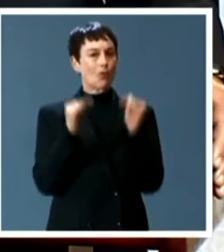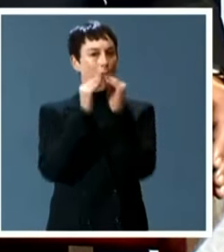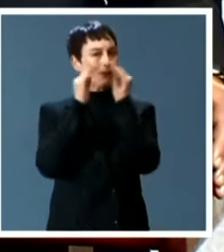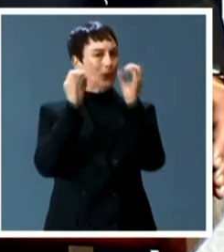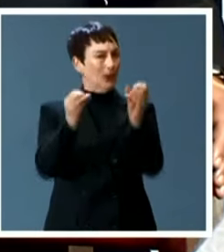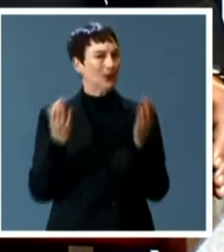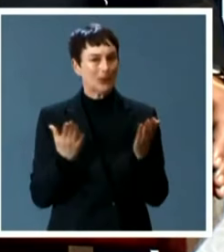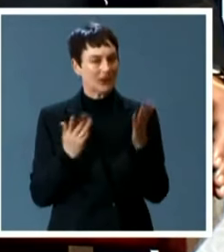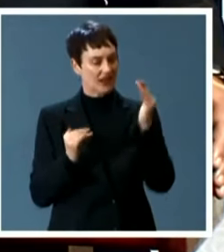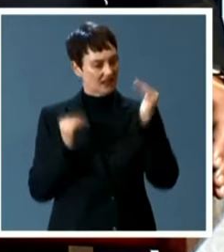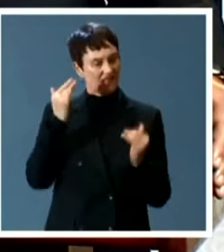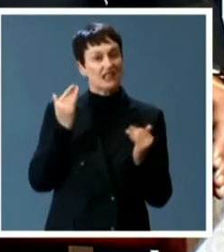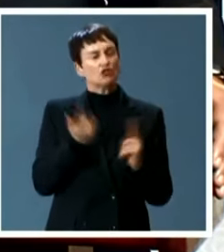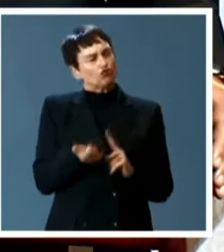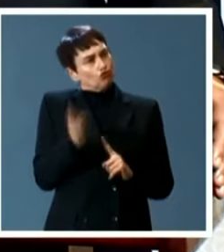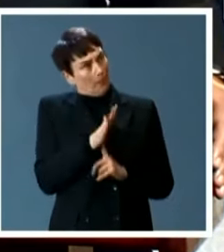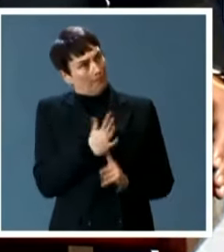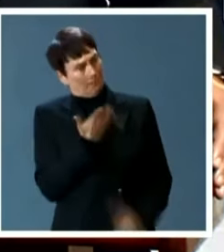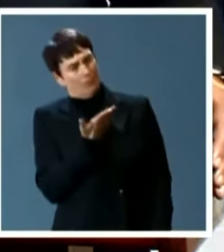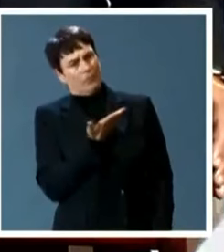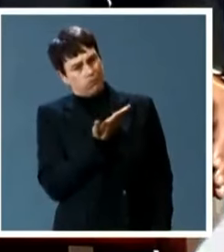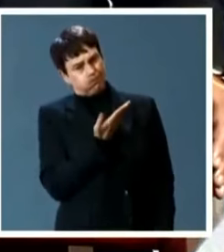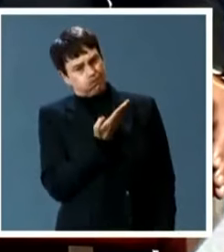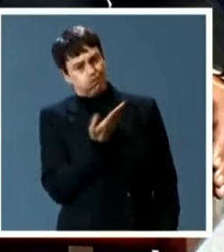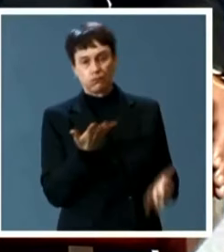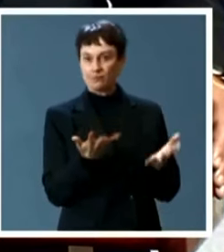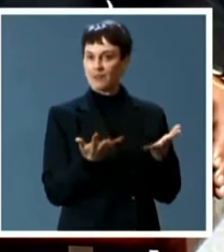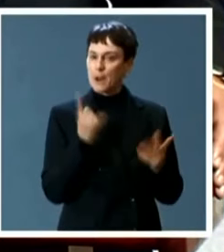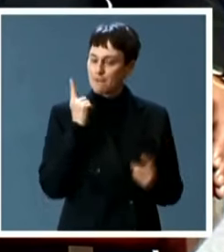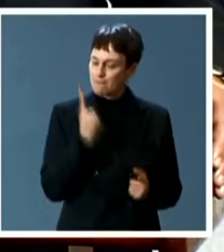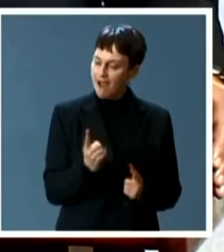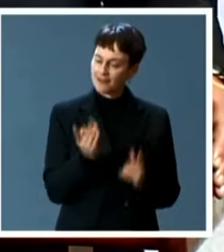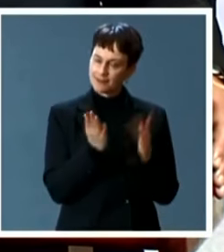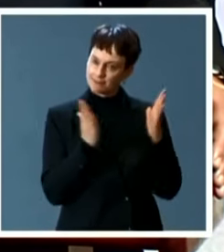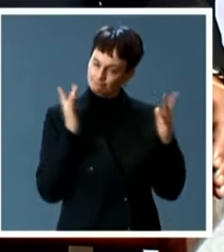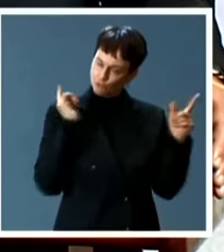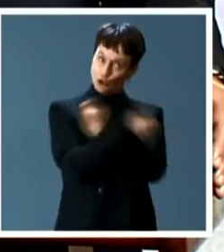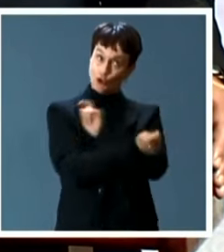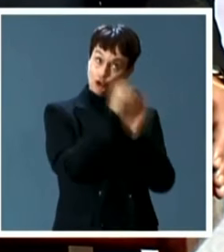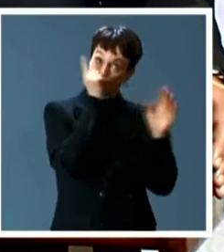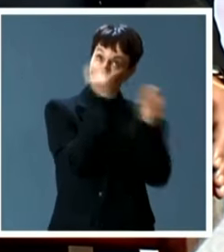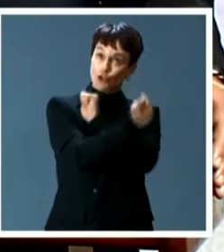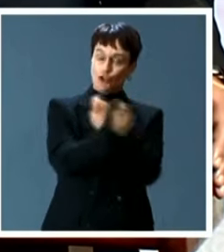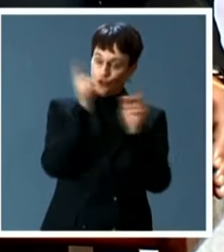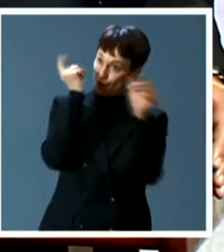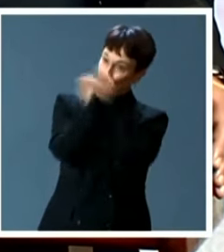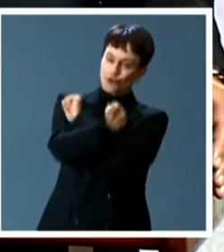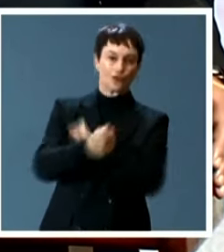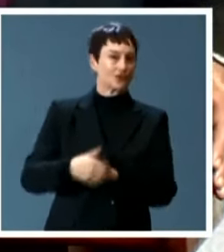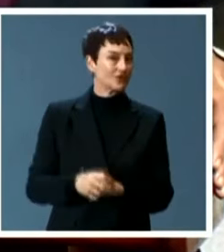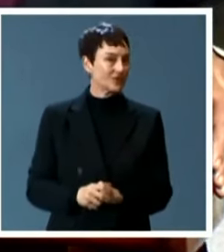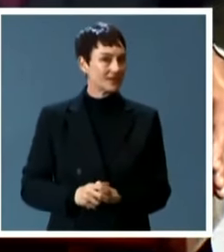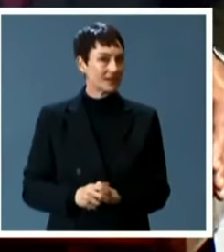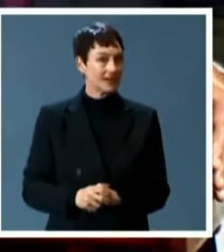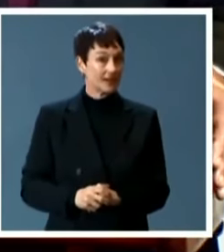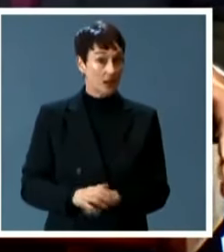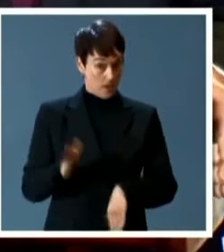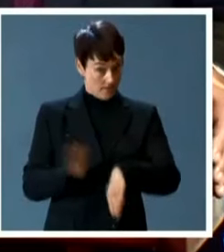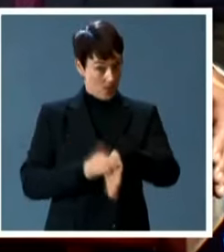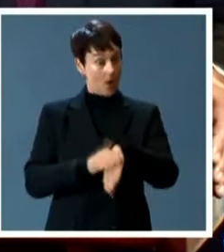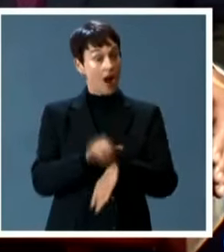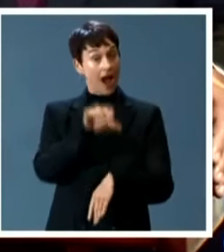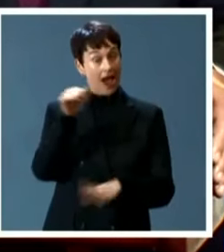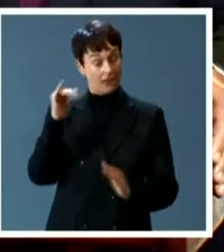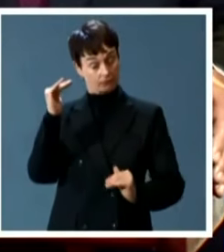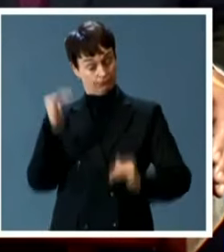global institutions. Addressing inequality must start by reforming them. And let's not forget another great source of